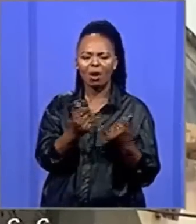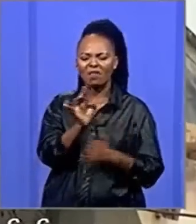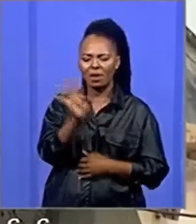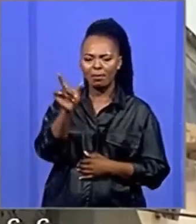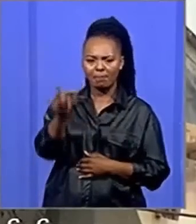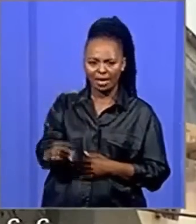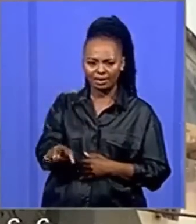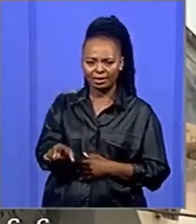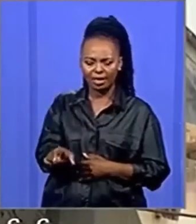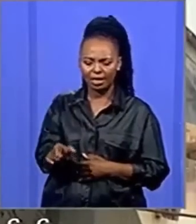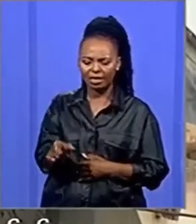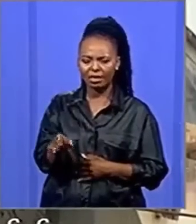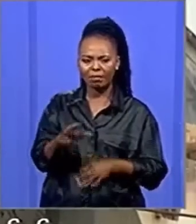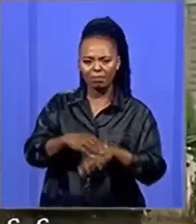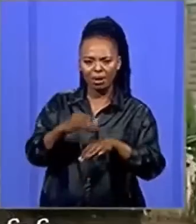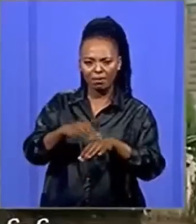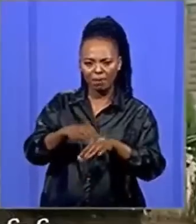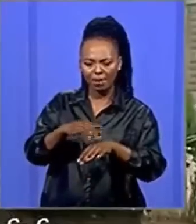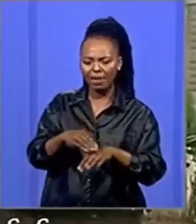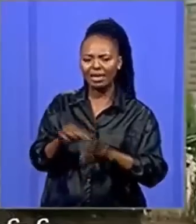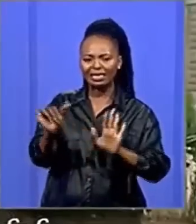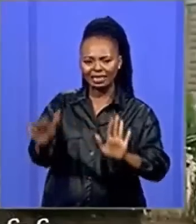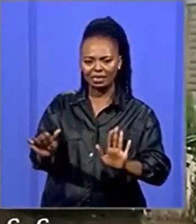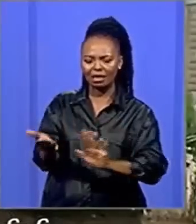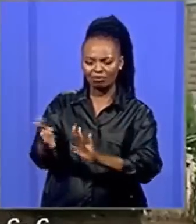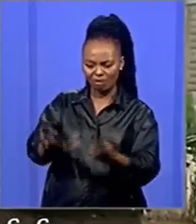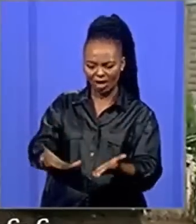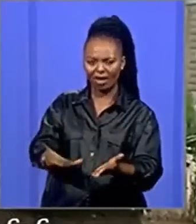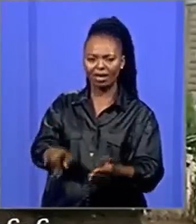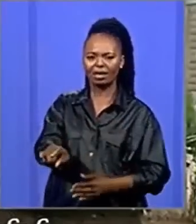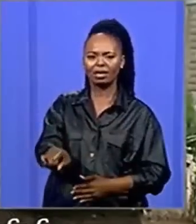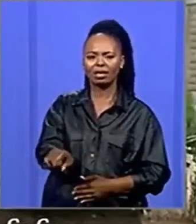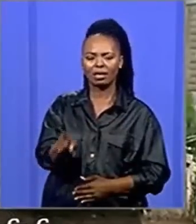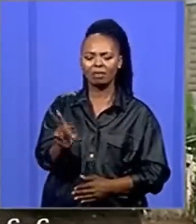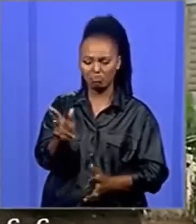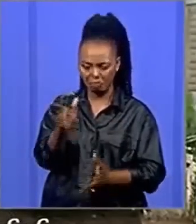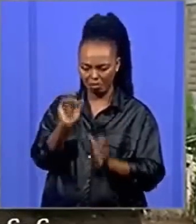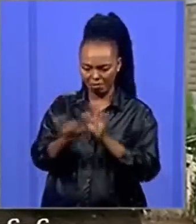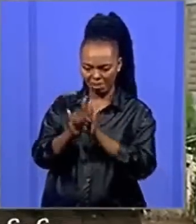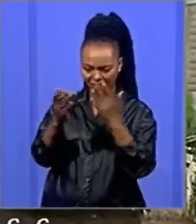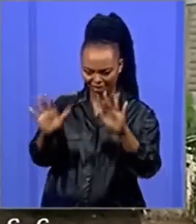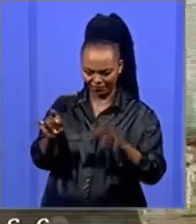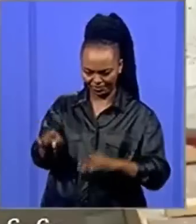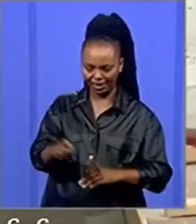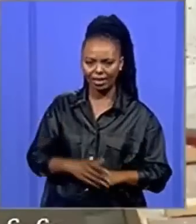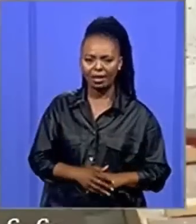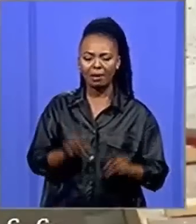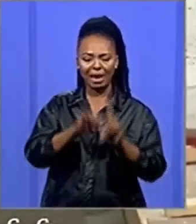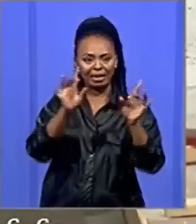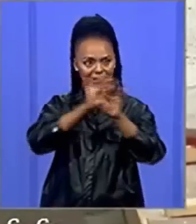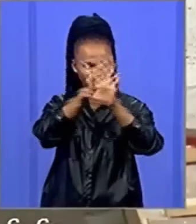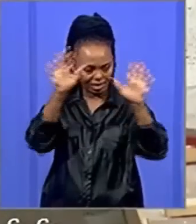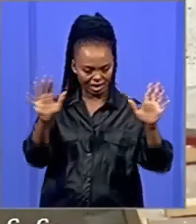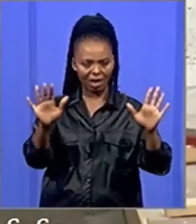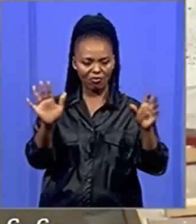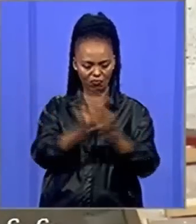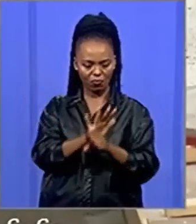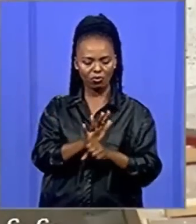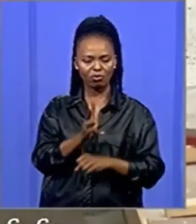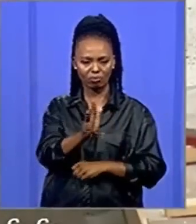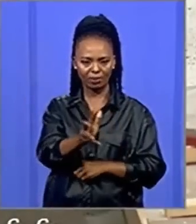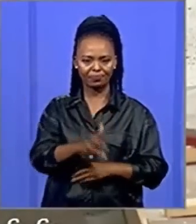le re dutlileng la ngwana dilemo tse tsheletseng a senga re sile mme re batla fela ho bana le seemo ka kakaretso. Ho ya ka batshebeletso tsa